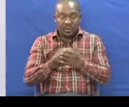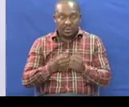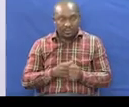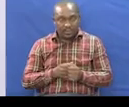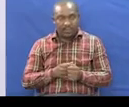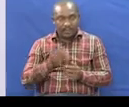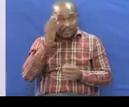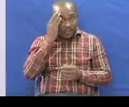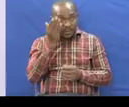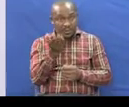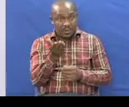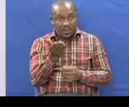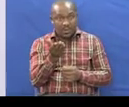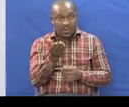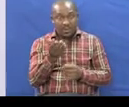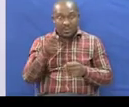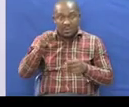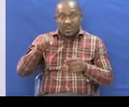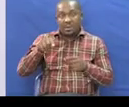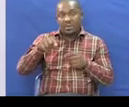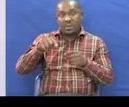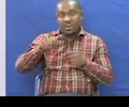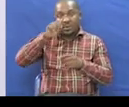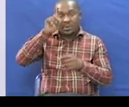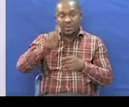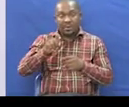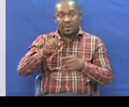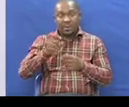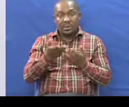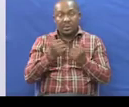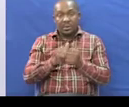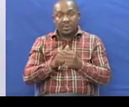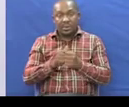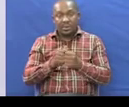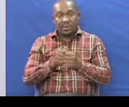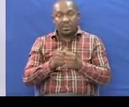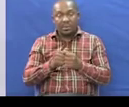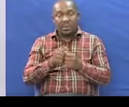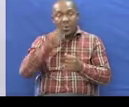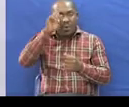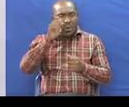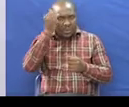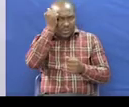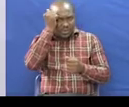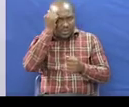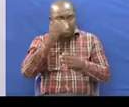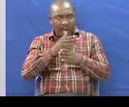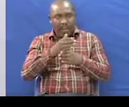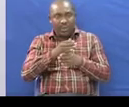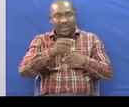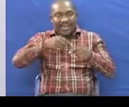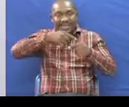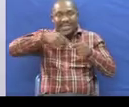These questions need to extract idea from transition element. What do you remember about the transition